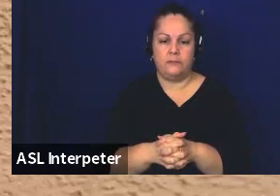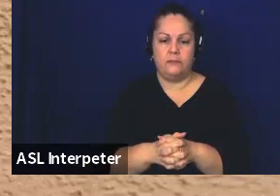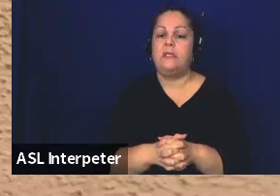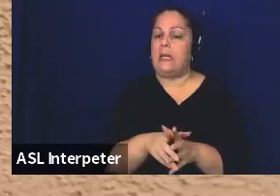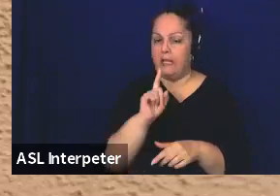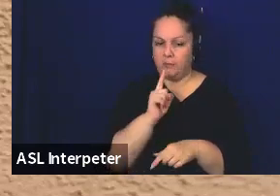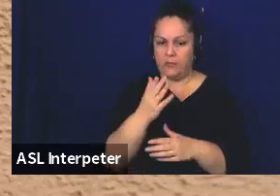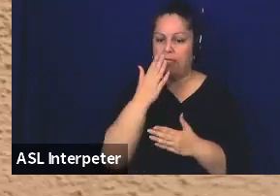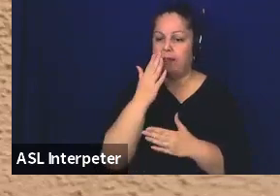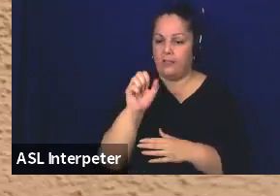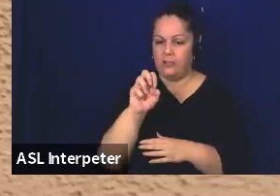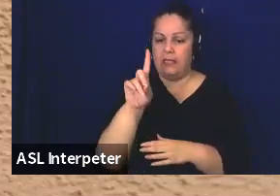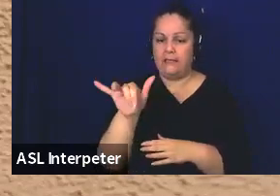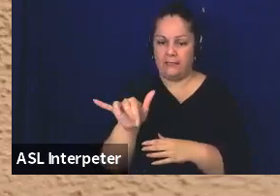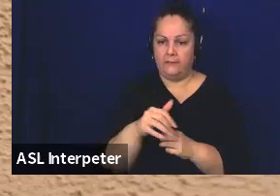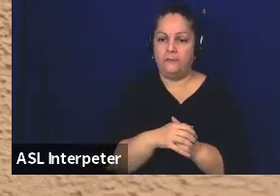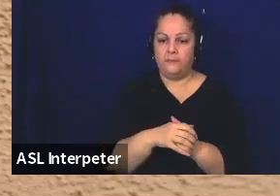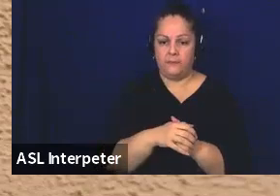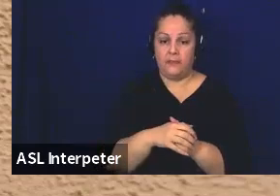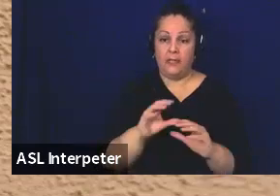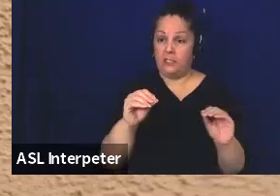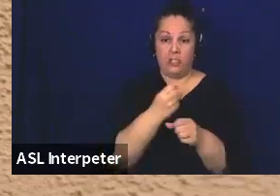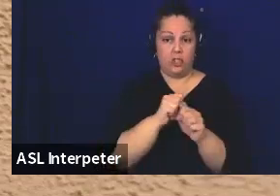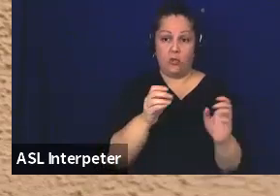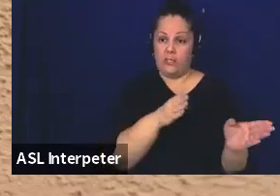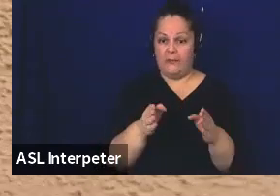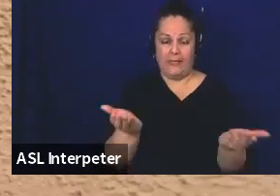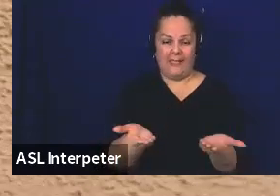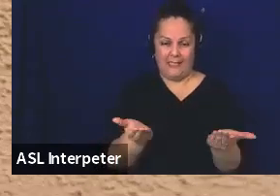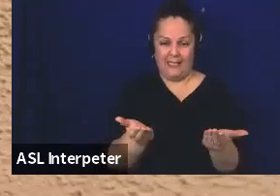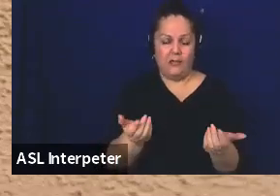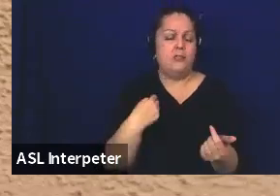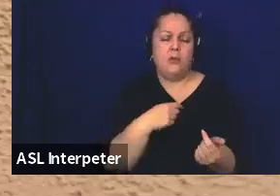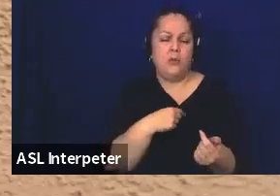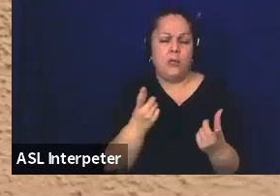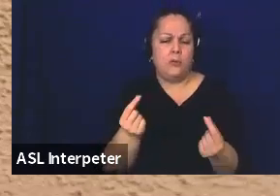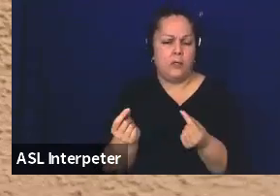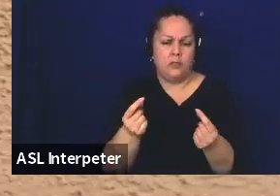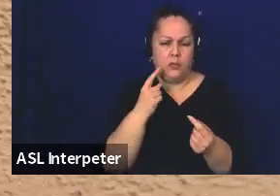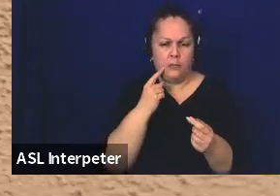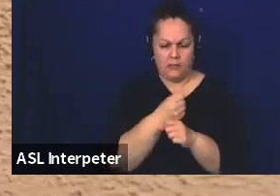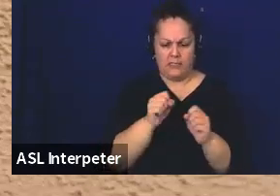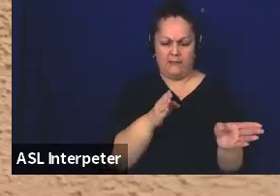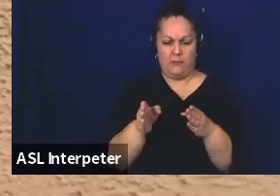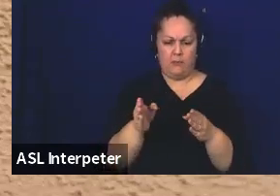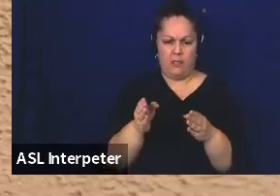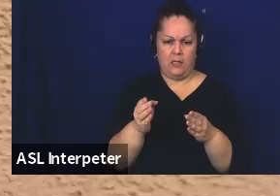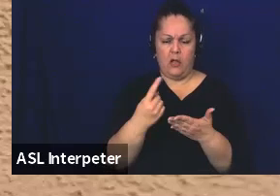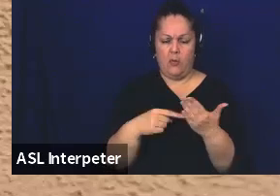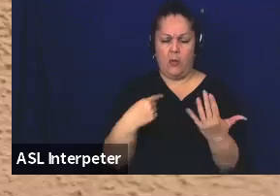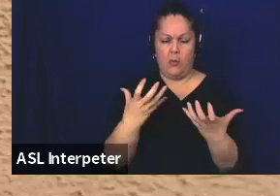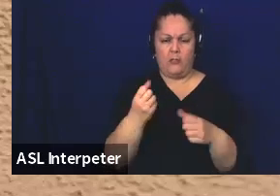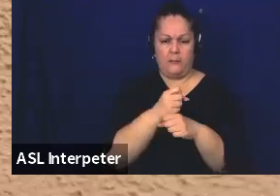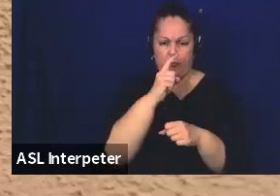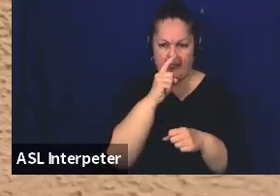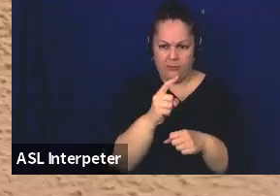Absolutely. Thank you, Sandy. There is no safety plan here. So what can we do to safety plan? What are some things that we want to make sure